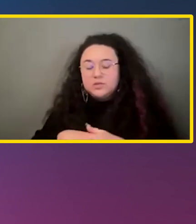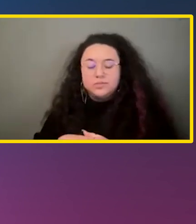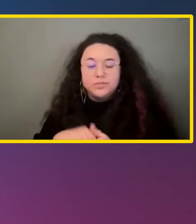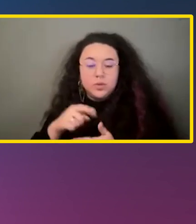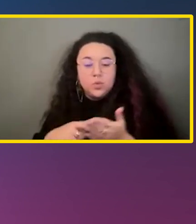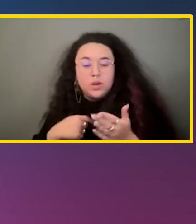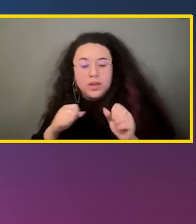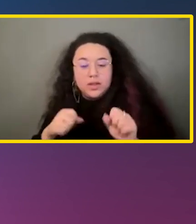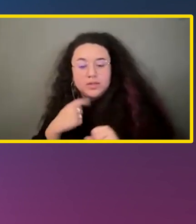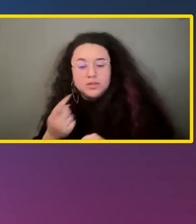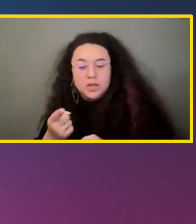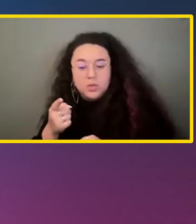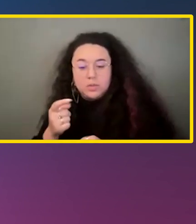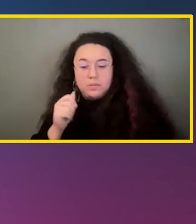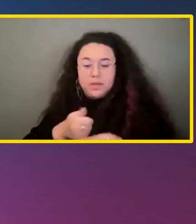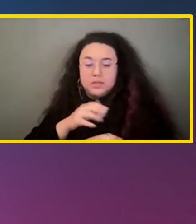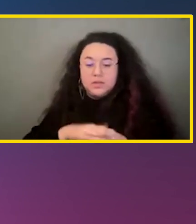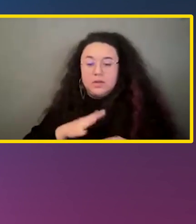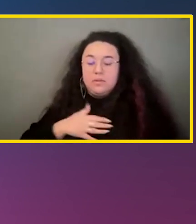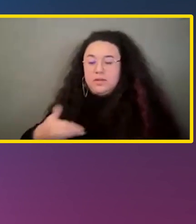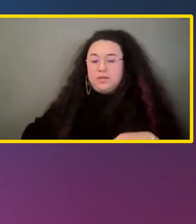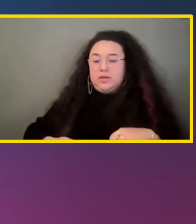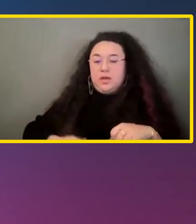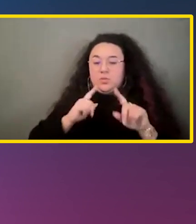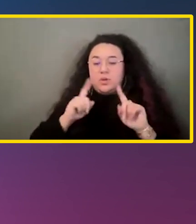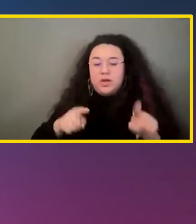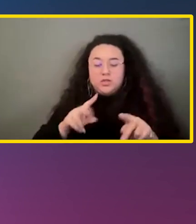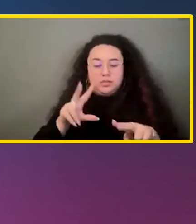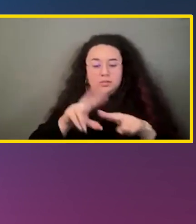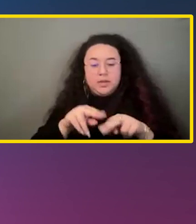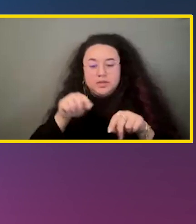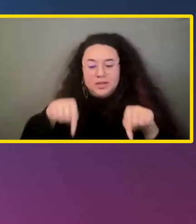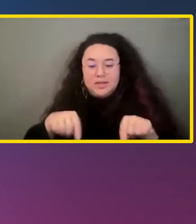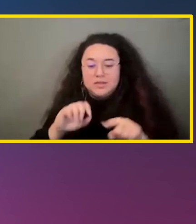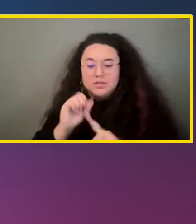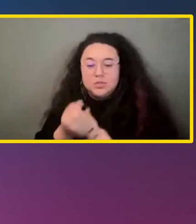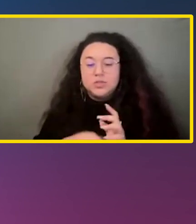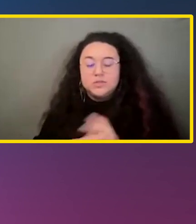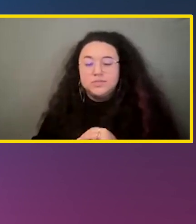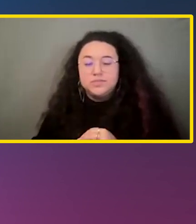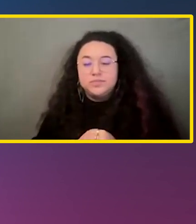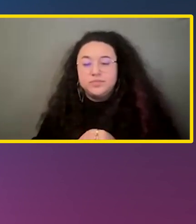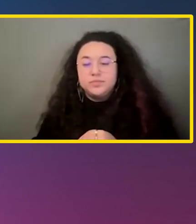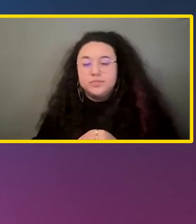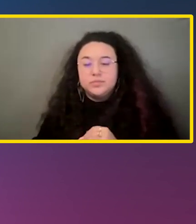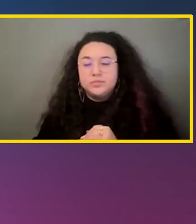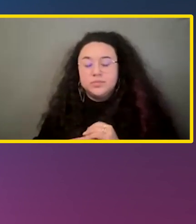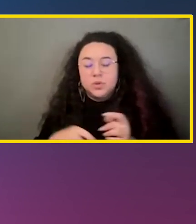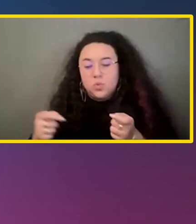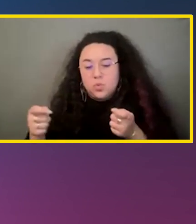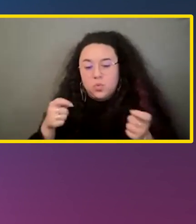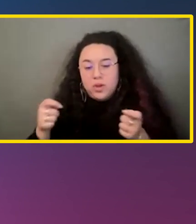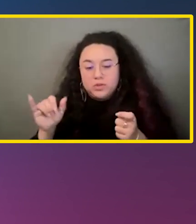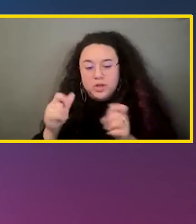what I can tell you based on just my gut reaction and kind of piggybacks into this situation is regulations